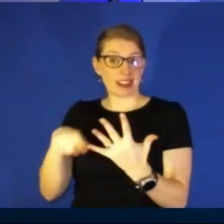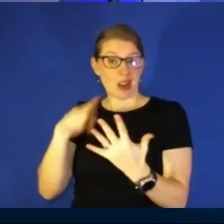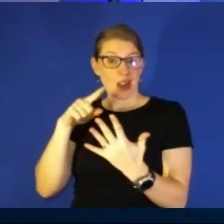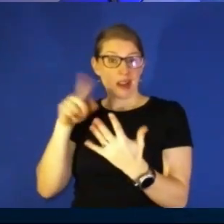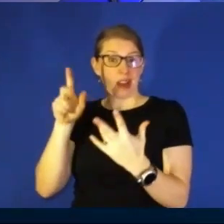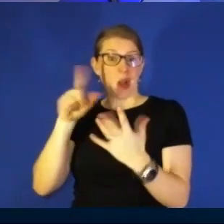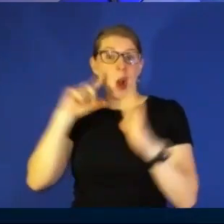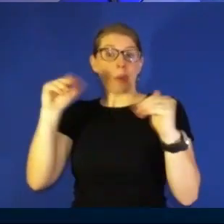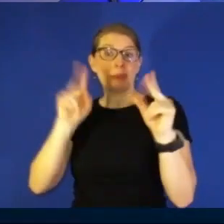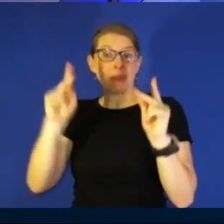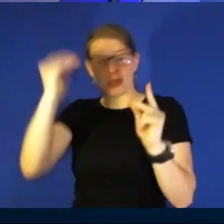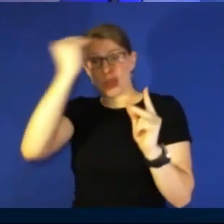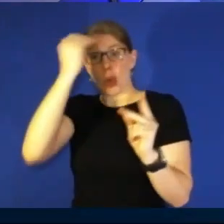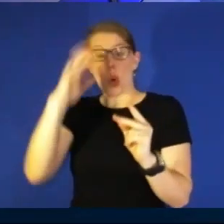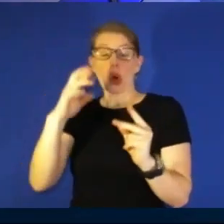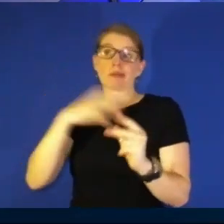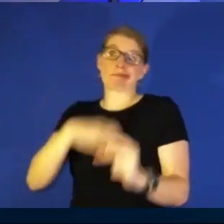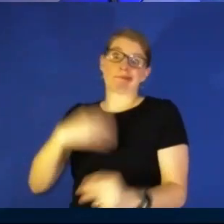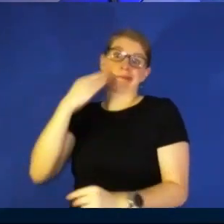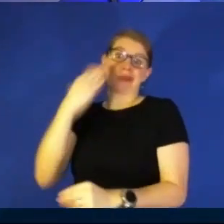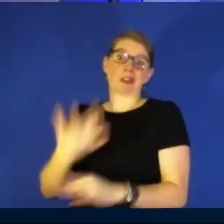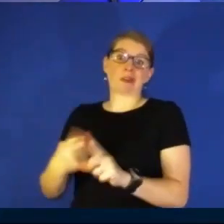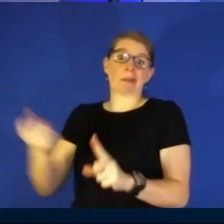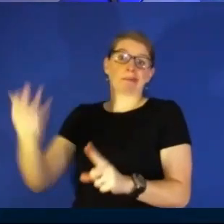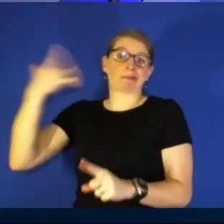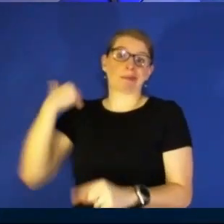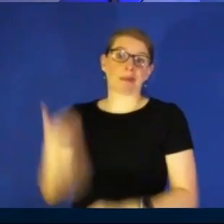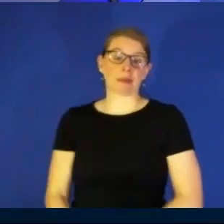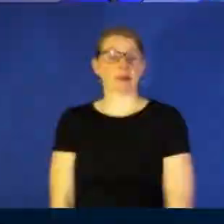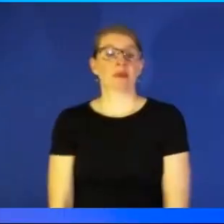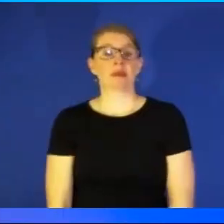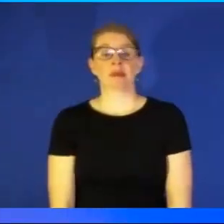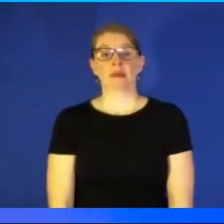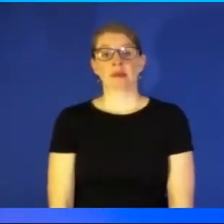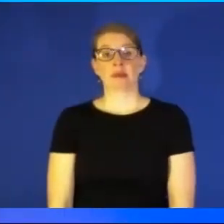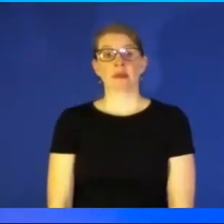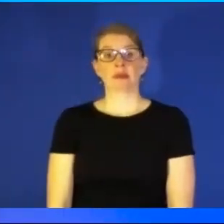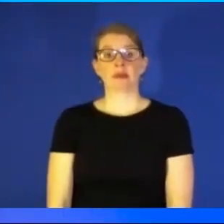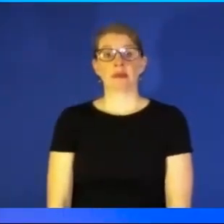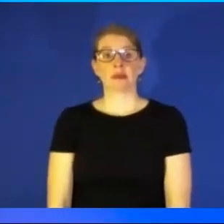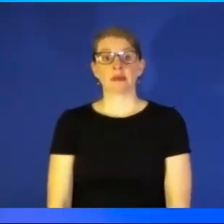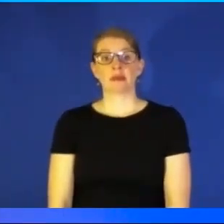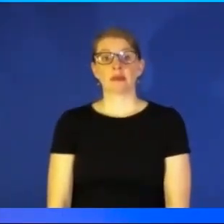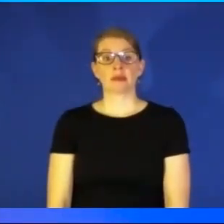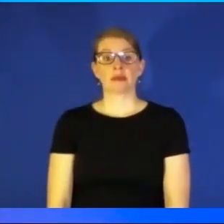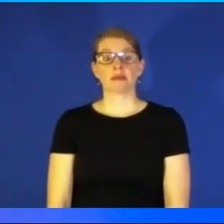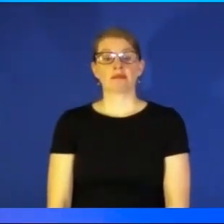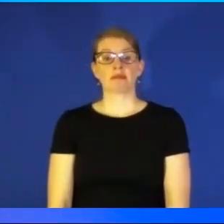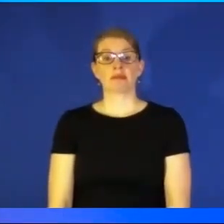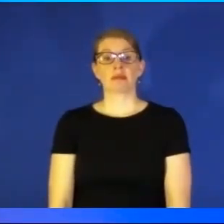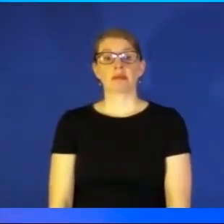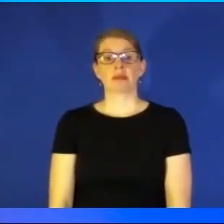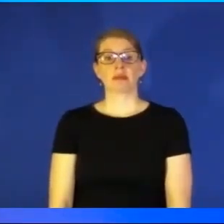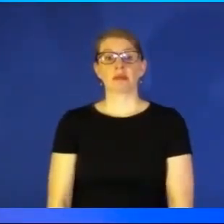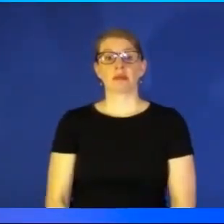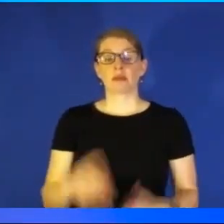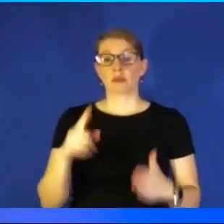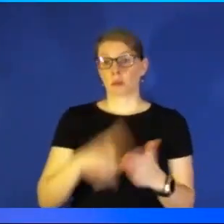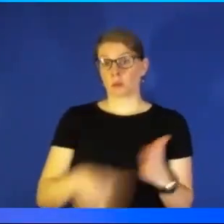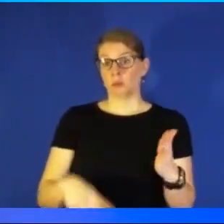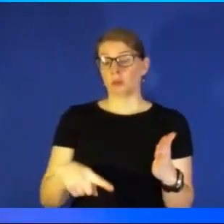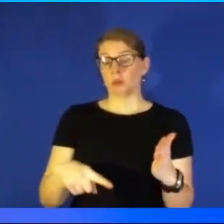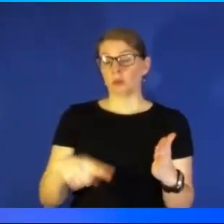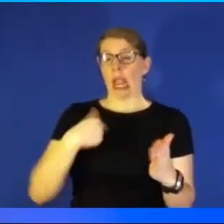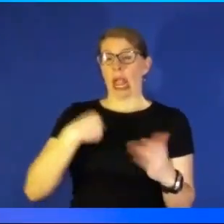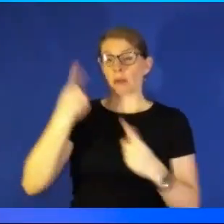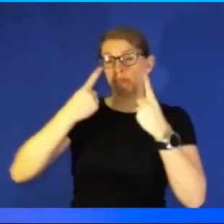future or that you wish you would have known if you could have gone back? Yeah, I think what I wonder about